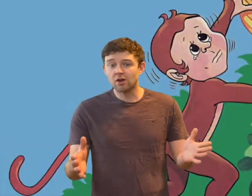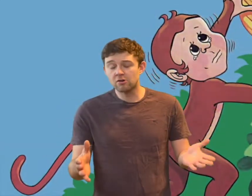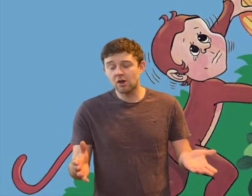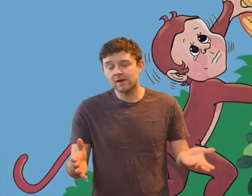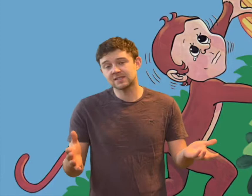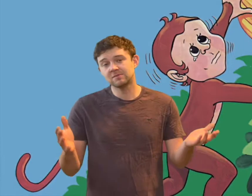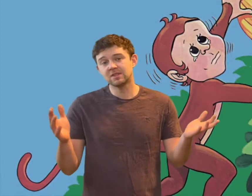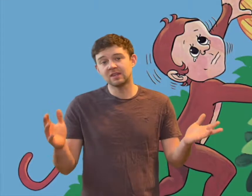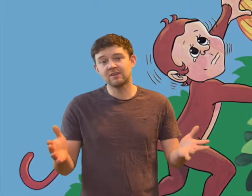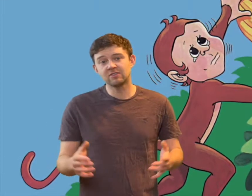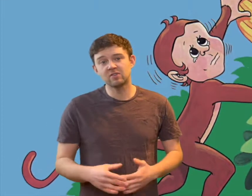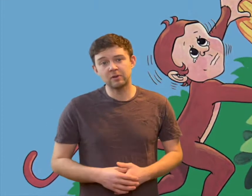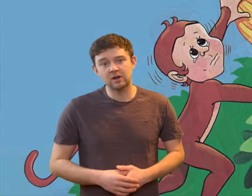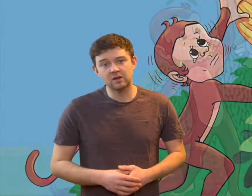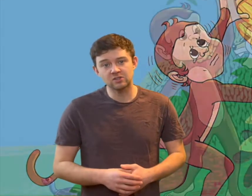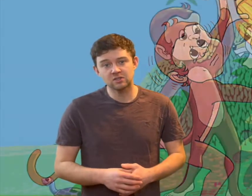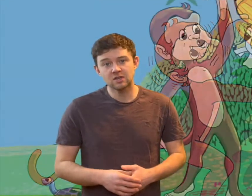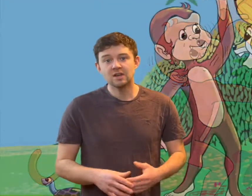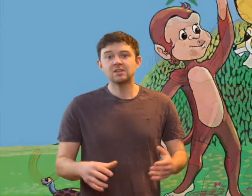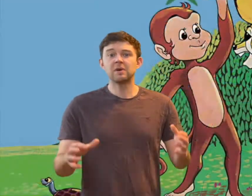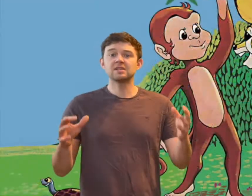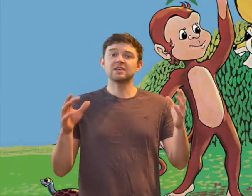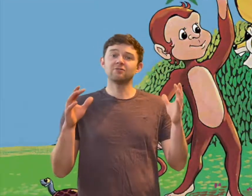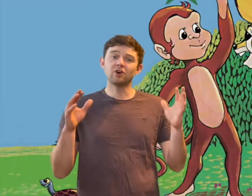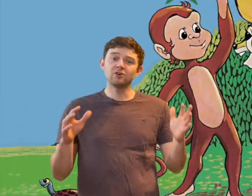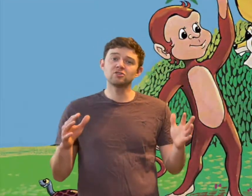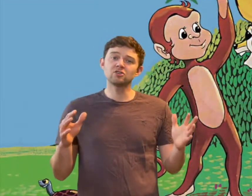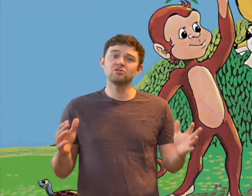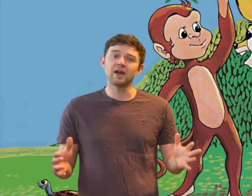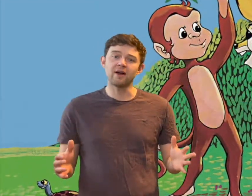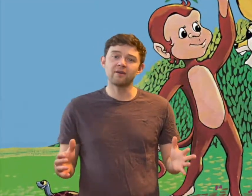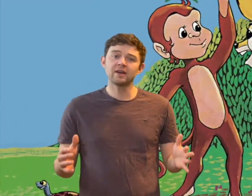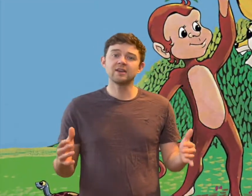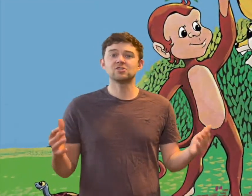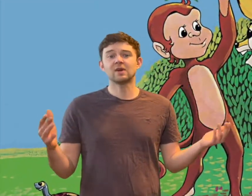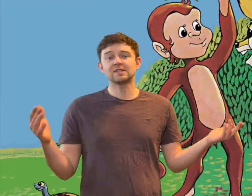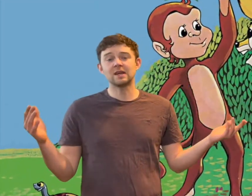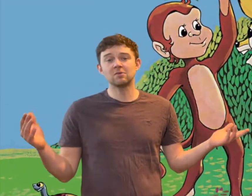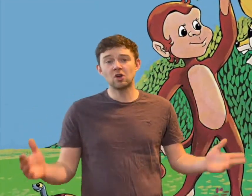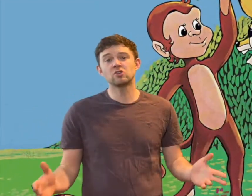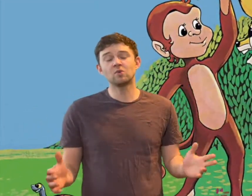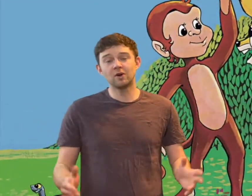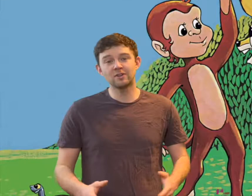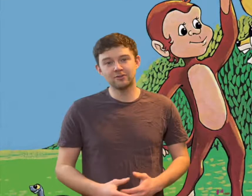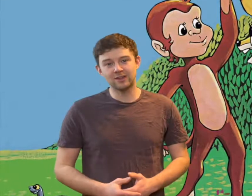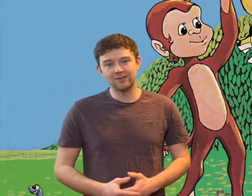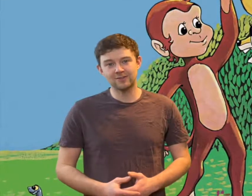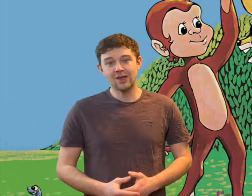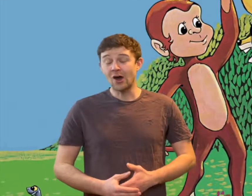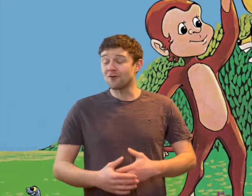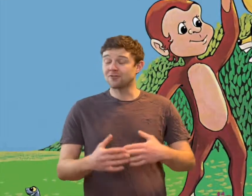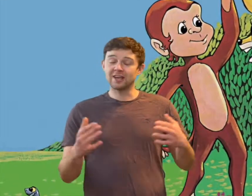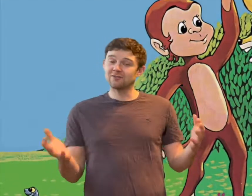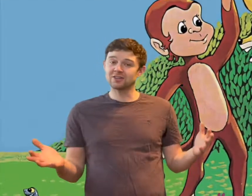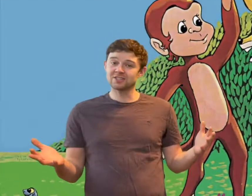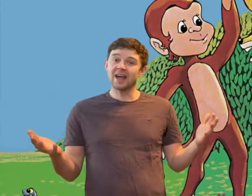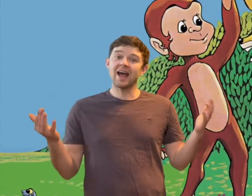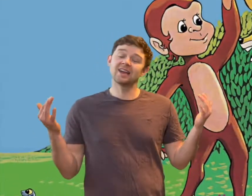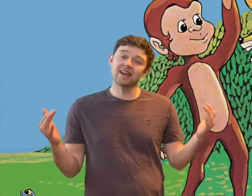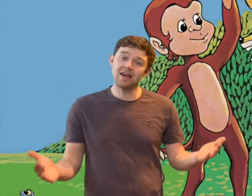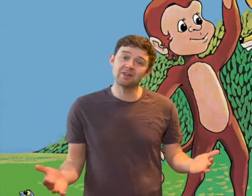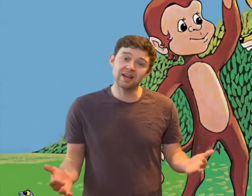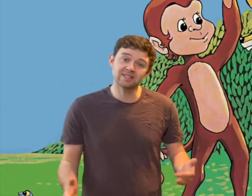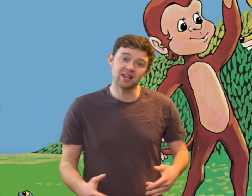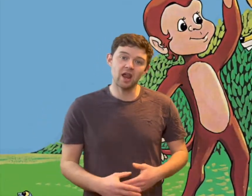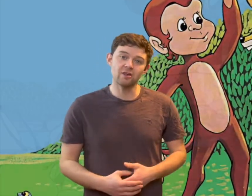Like Coco accepted the gift of the bananas, the best thing for us to do now is to accept God's wonderful gift of forgiveness